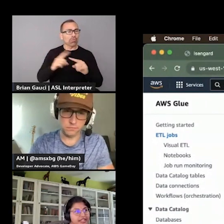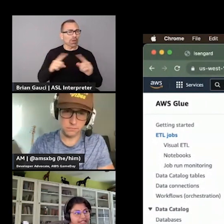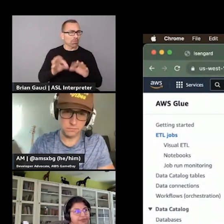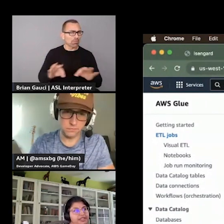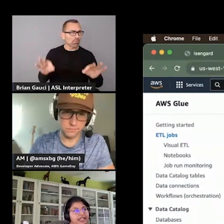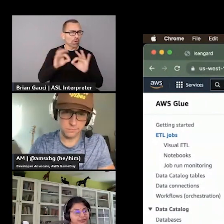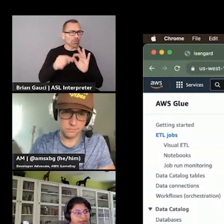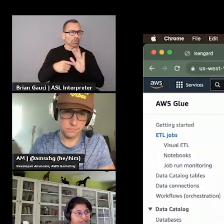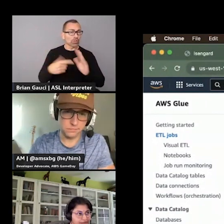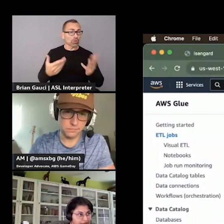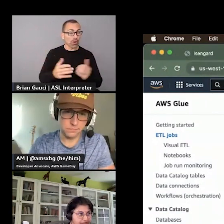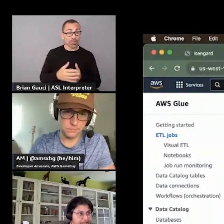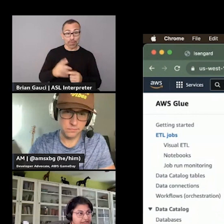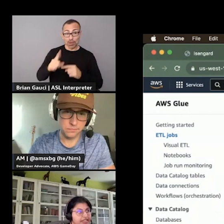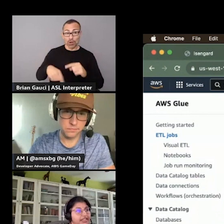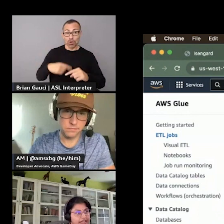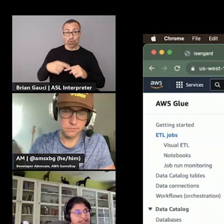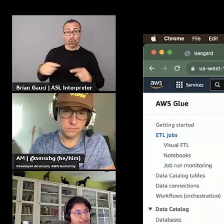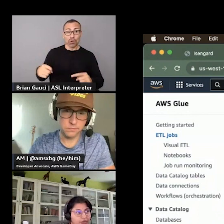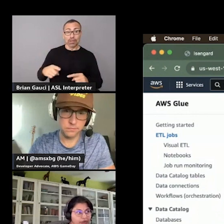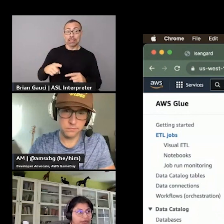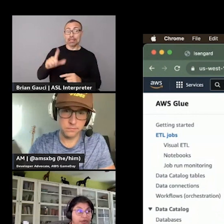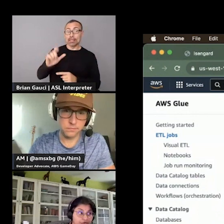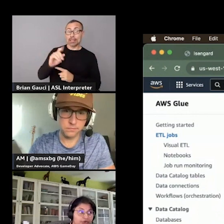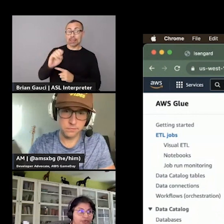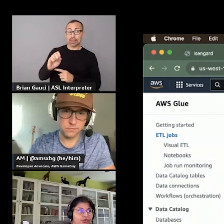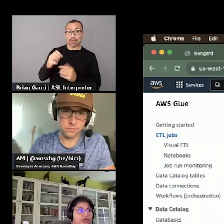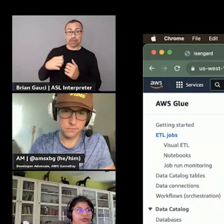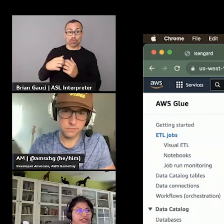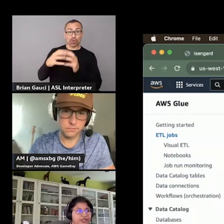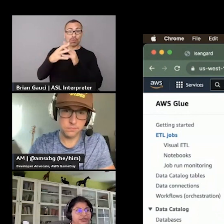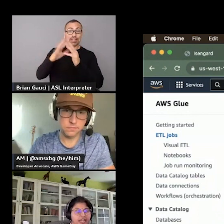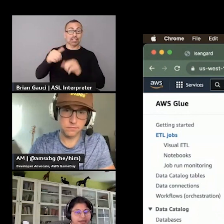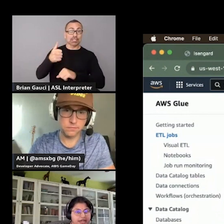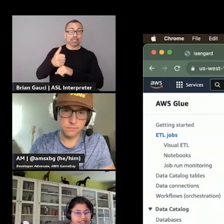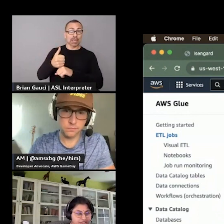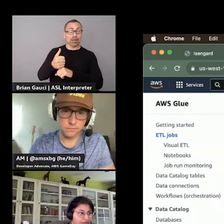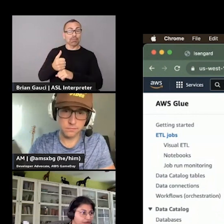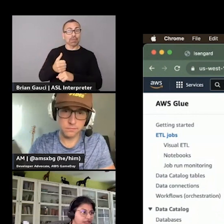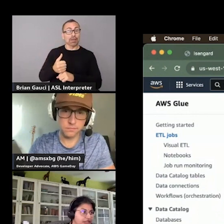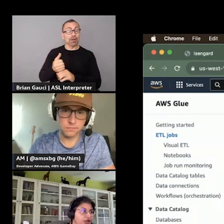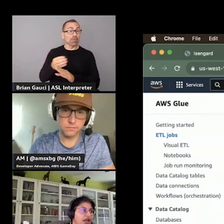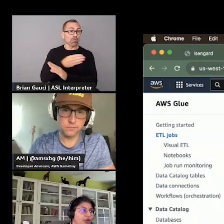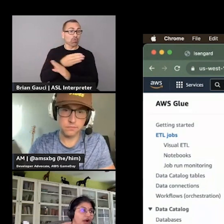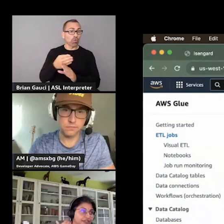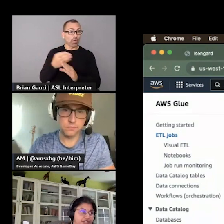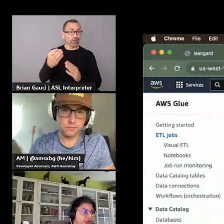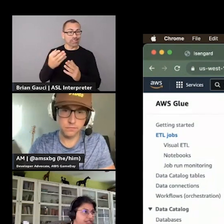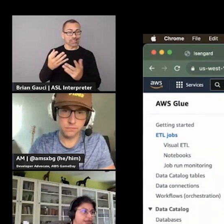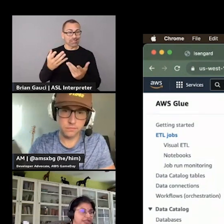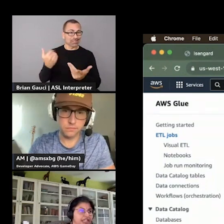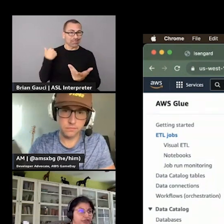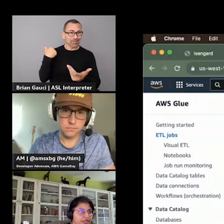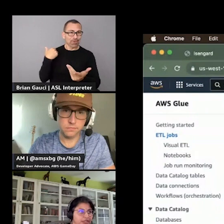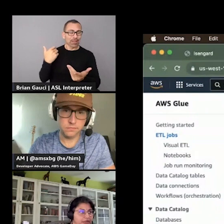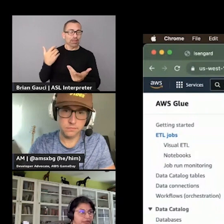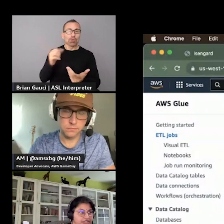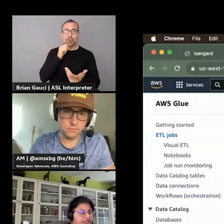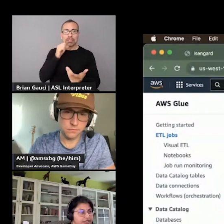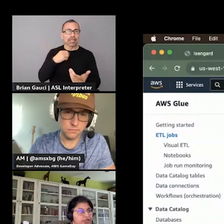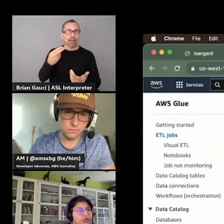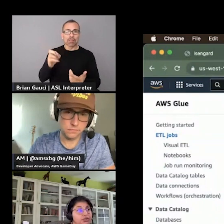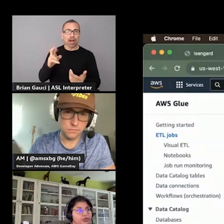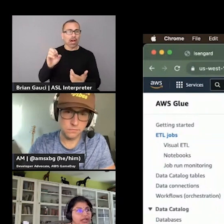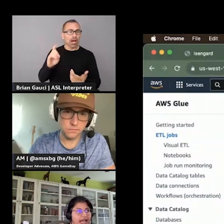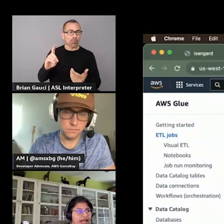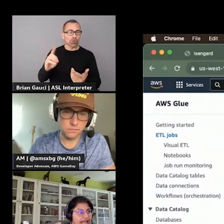once we set up the Lake Formation permissions in the current way before we introduce the hybrid access mode, after you set up the Lake Formation